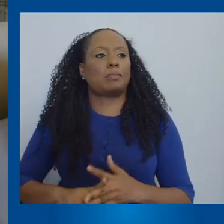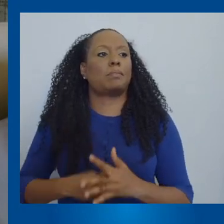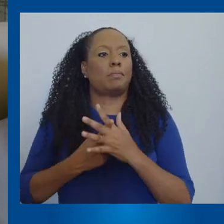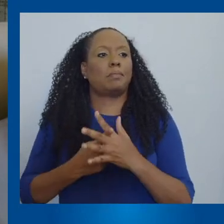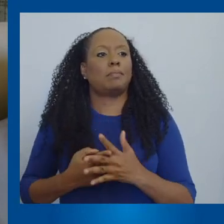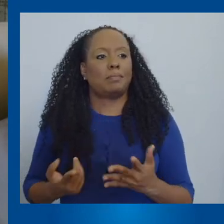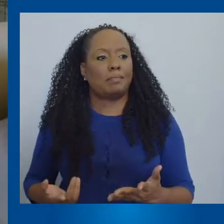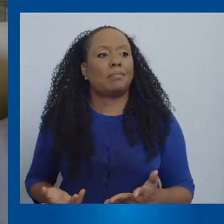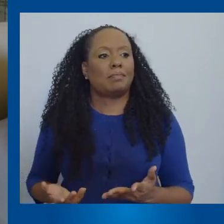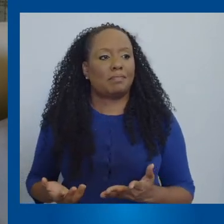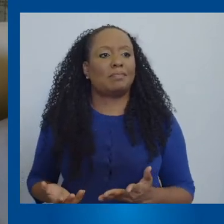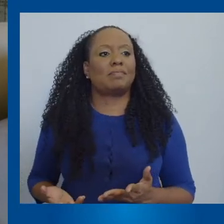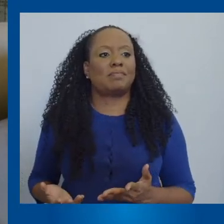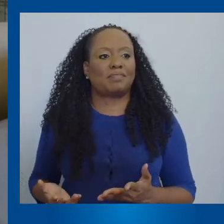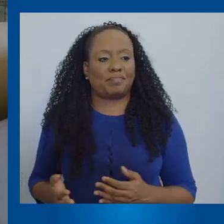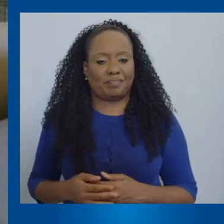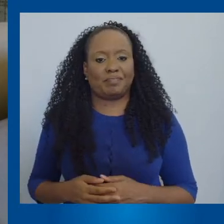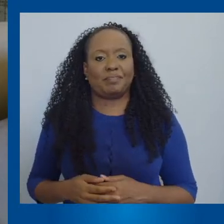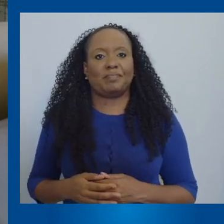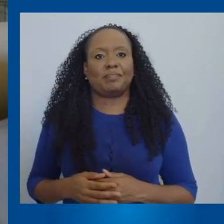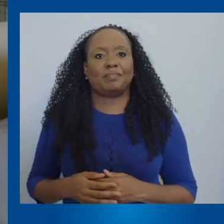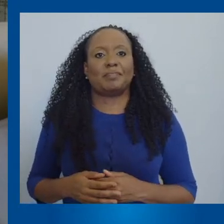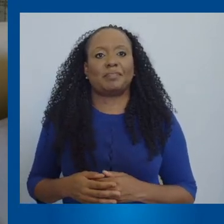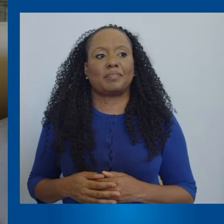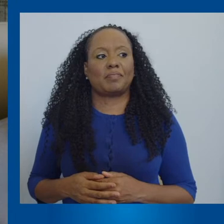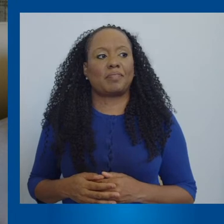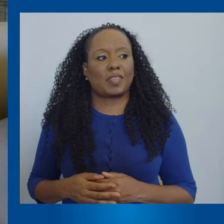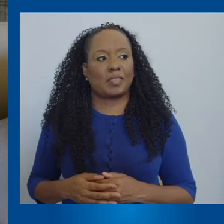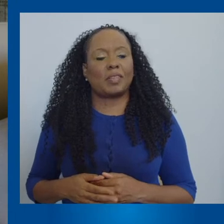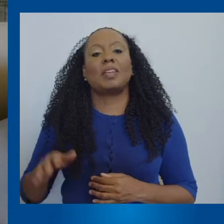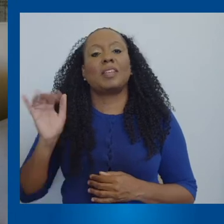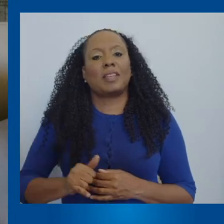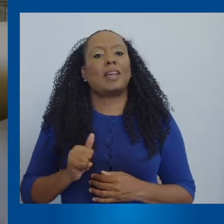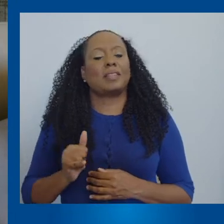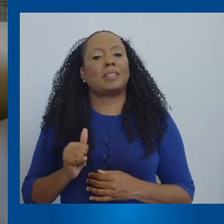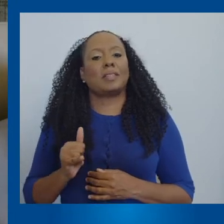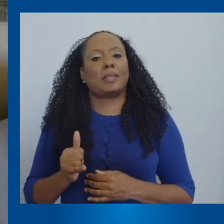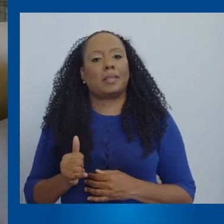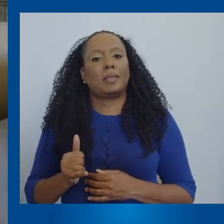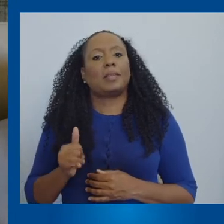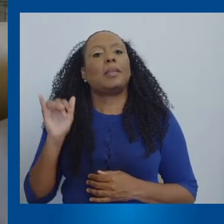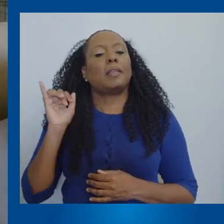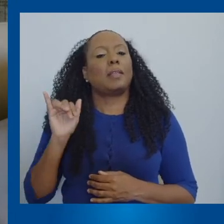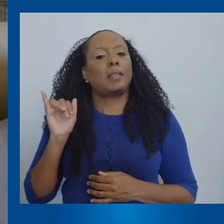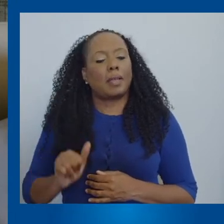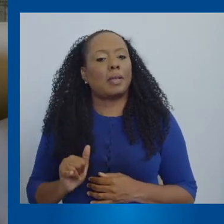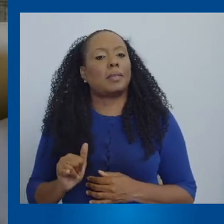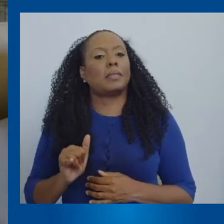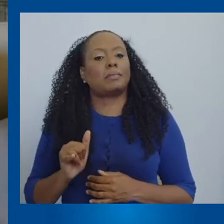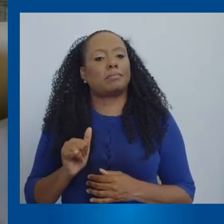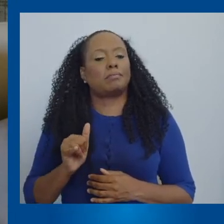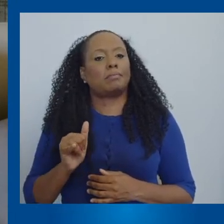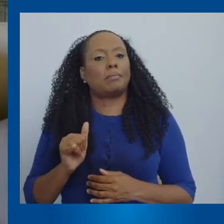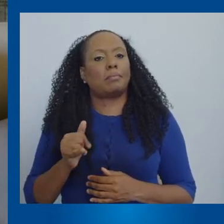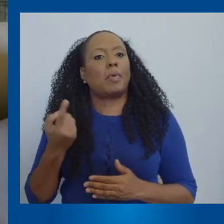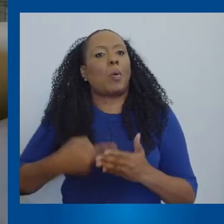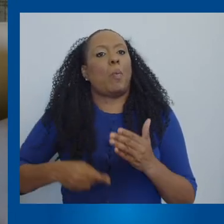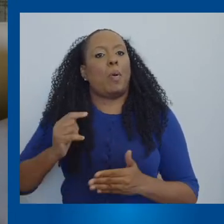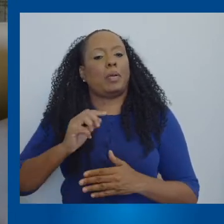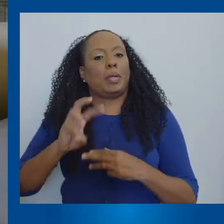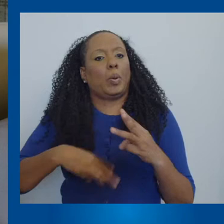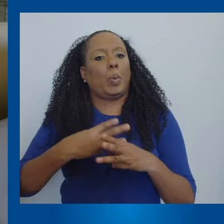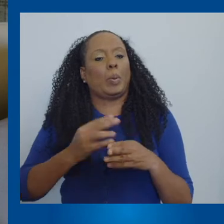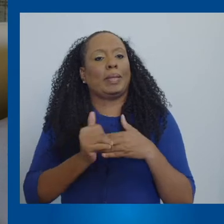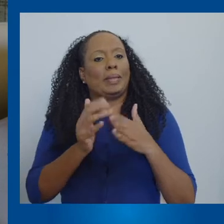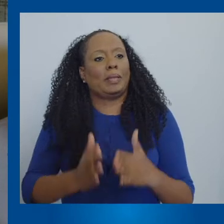all of what the Global Leaders Group is attempting to do. It's a big ask, but it's a big problem. So unless we step up to the